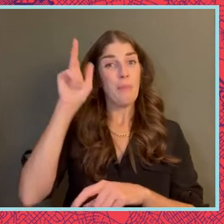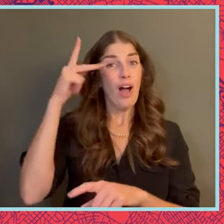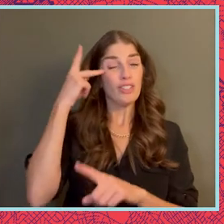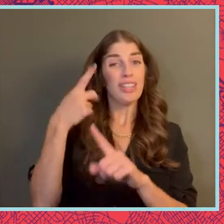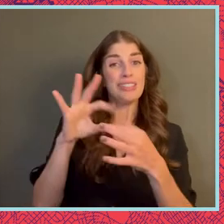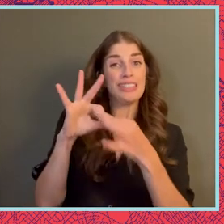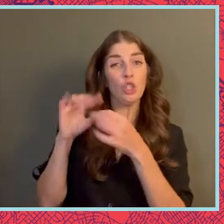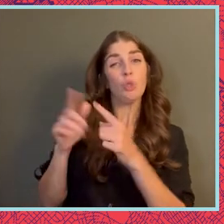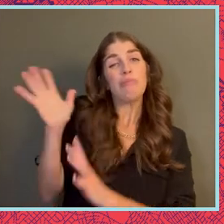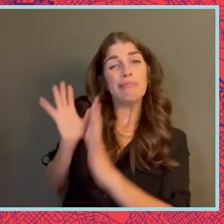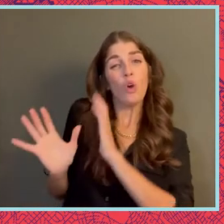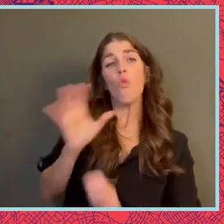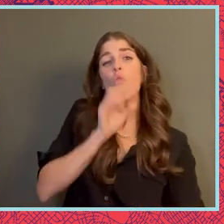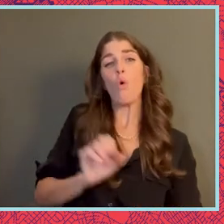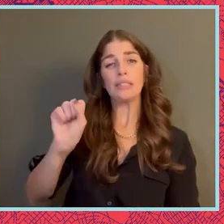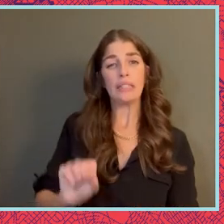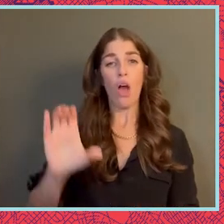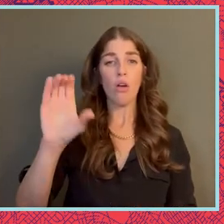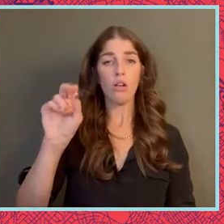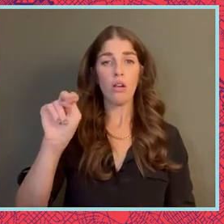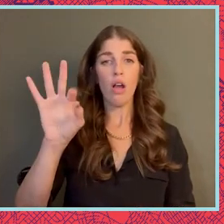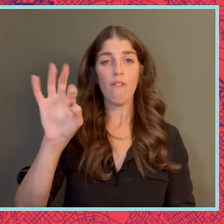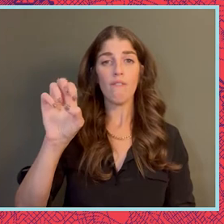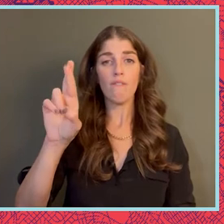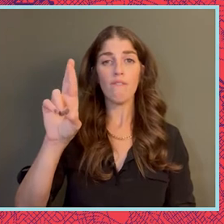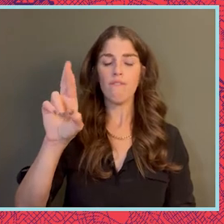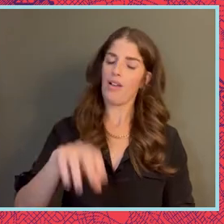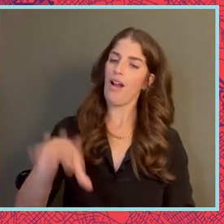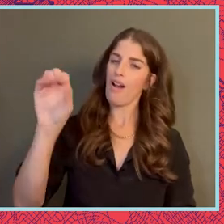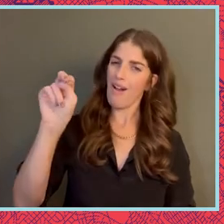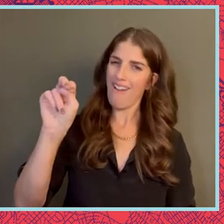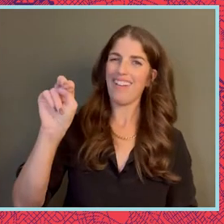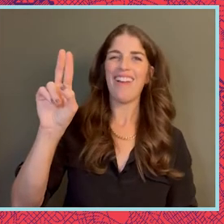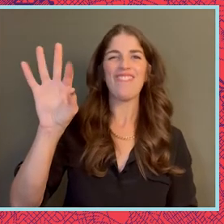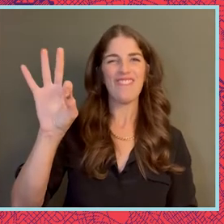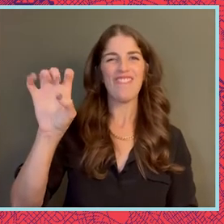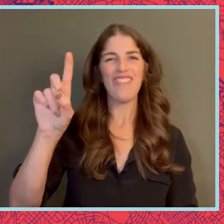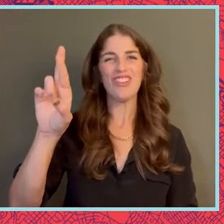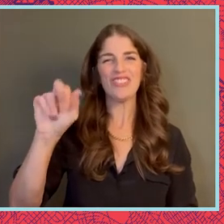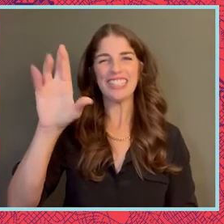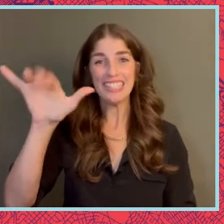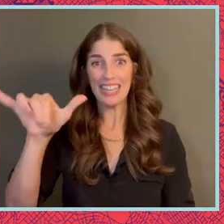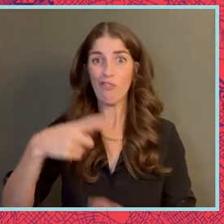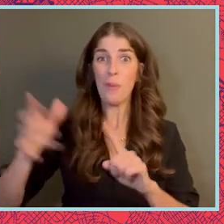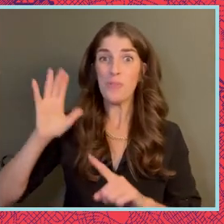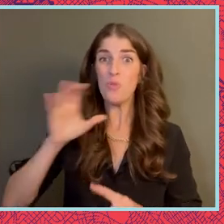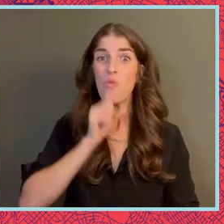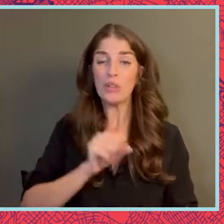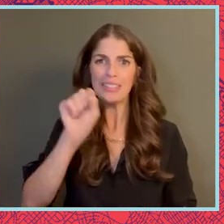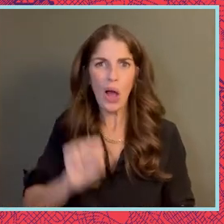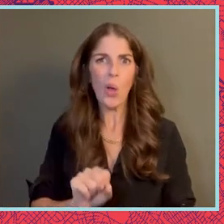the Confederacy. I mean, D.C. was an easy drive from Mount Vernon. And so this is very much this sort of